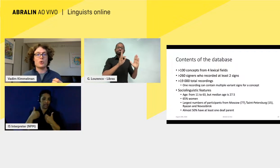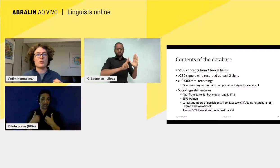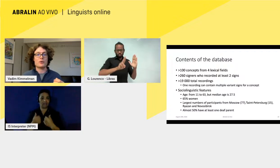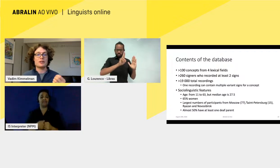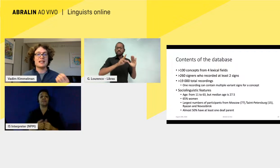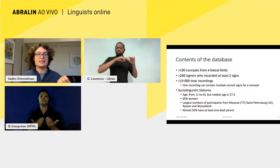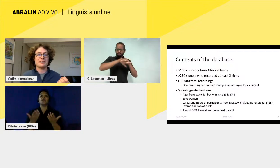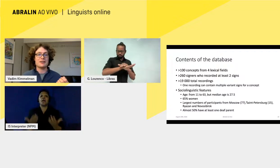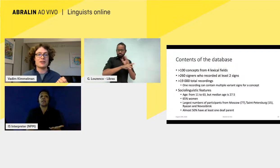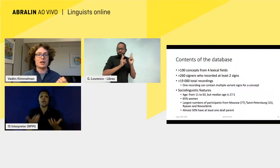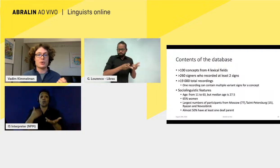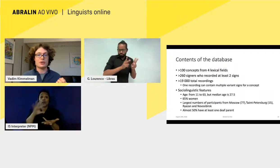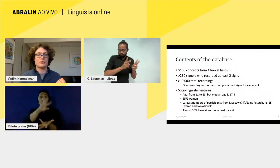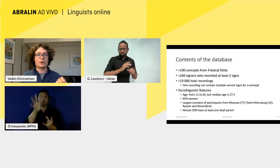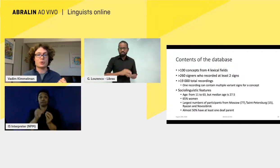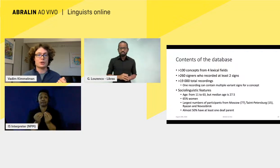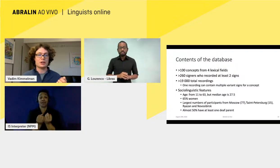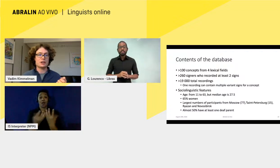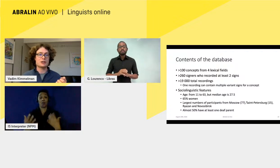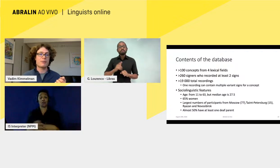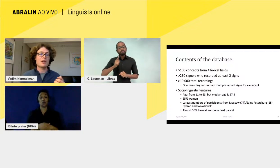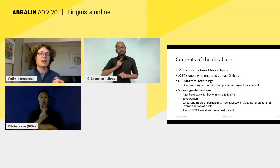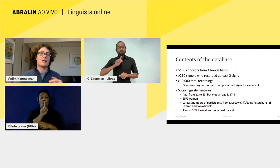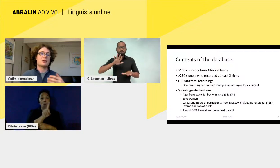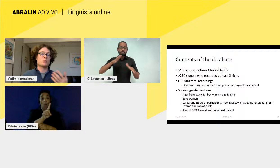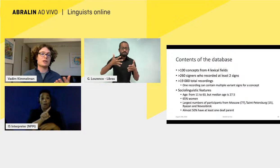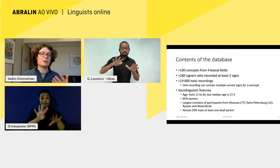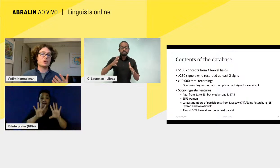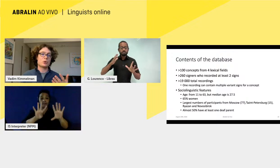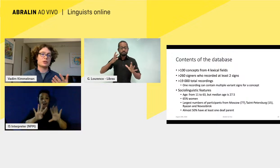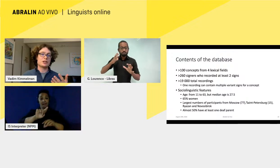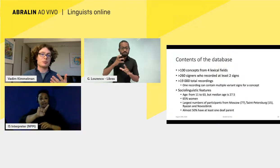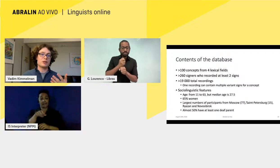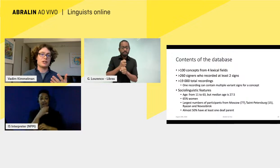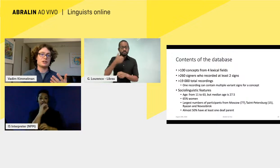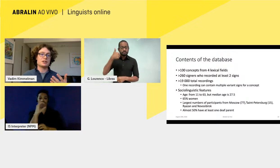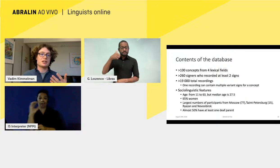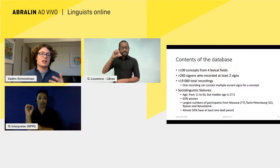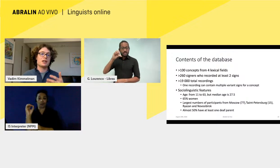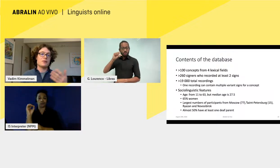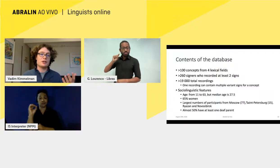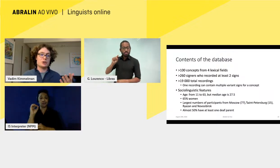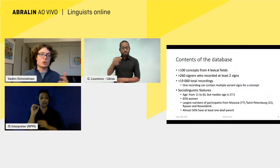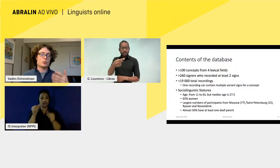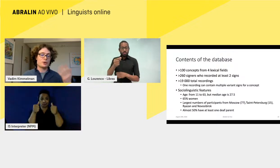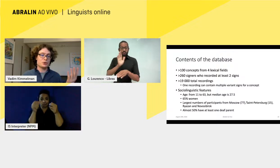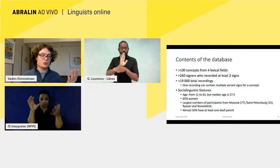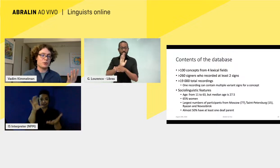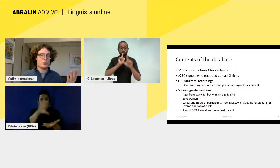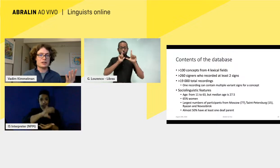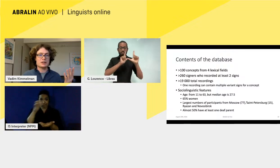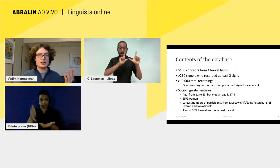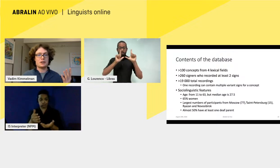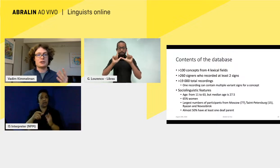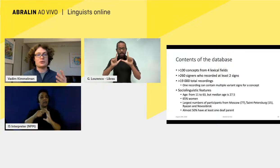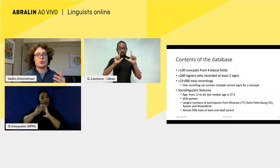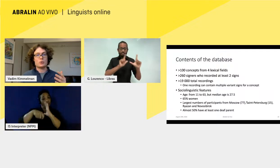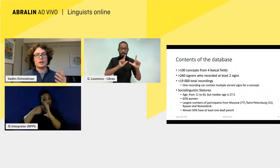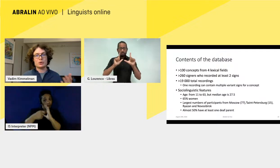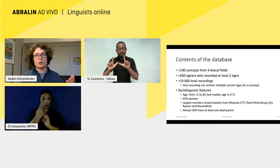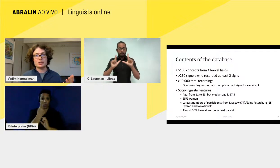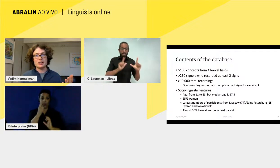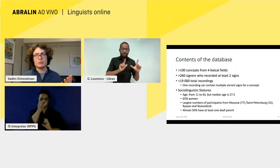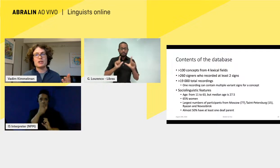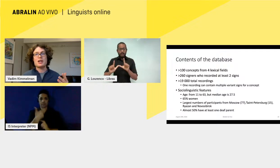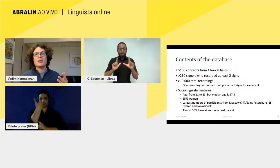have over 19,000 recordings, and one recording means a video produced by one signer